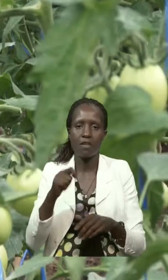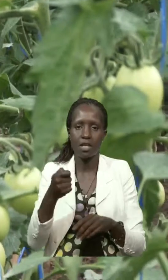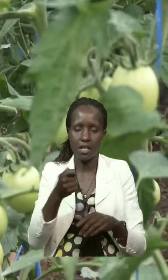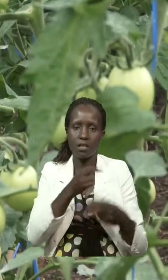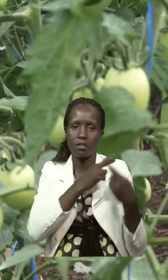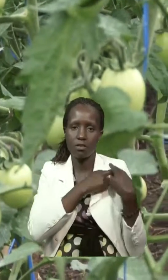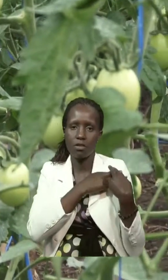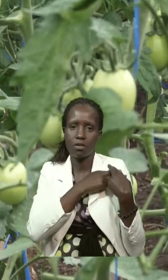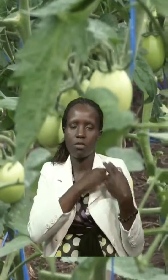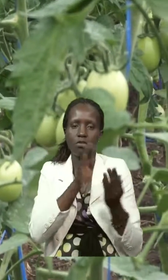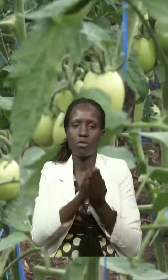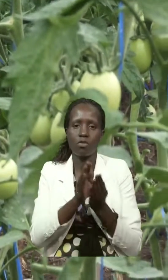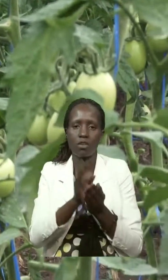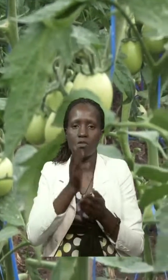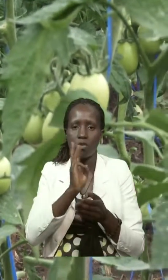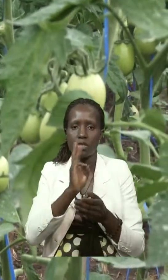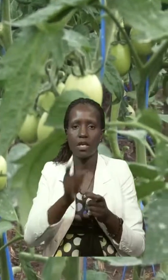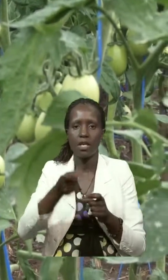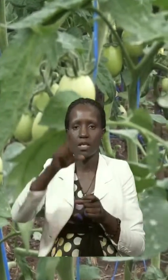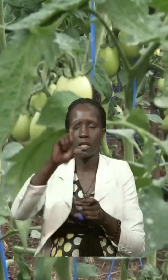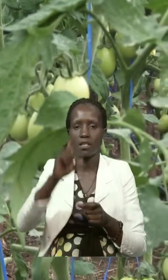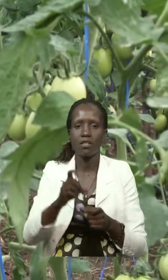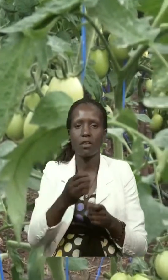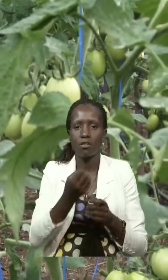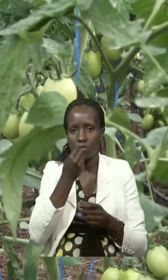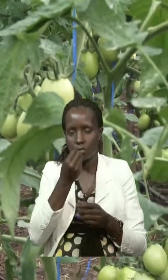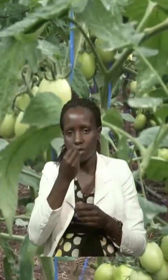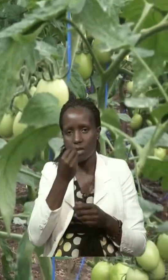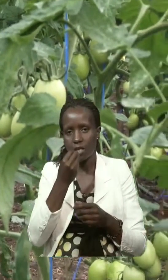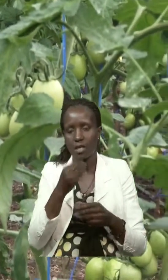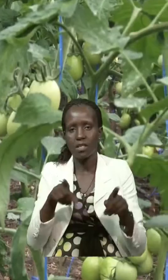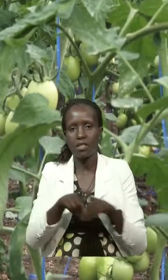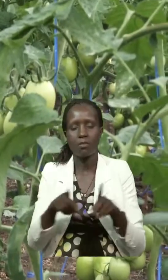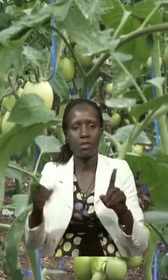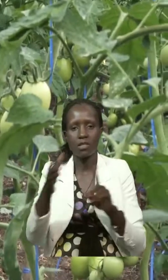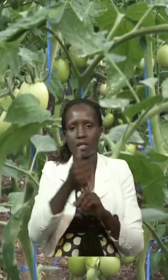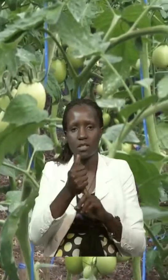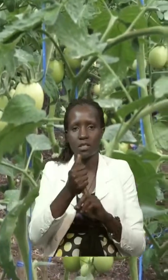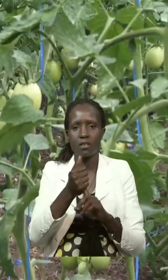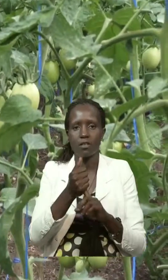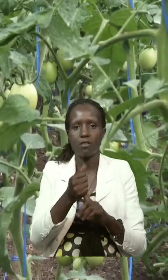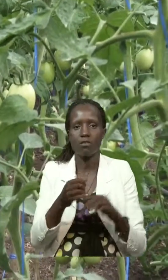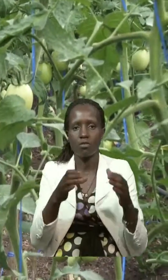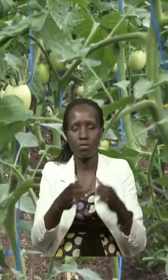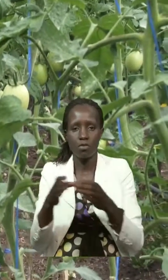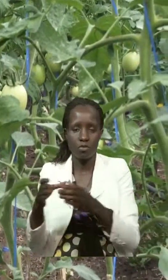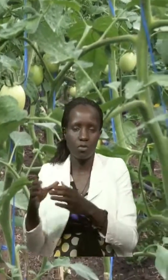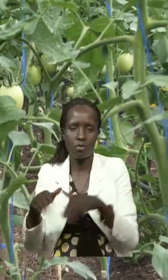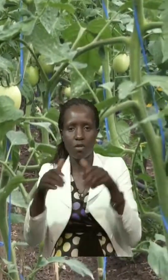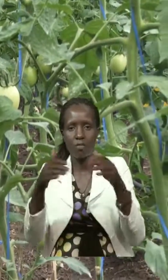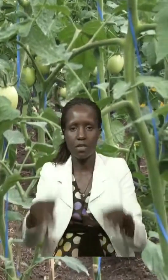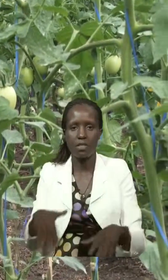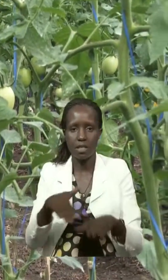key role in conserving water, increasing crop yields, resulting to a source of income for smallholder farmers in